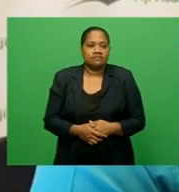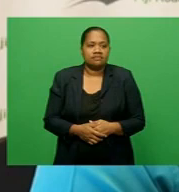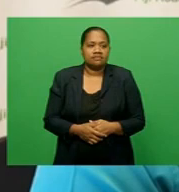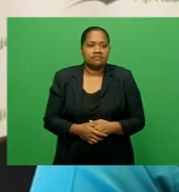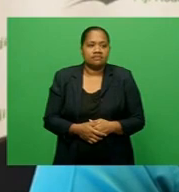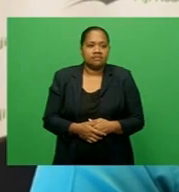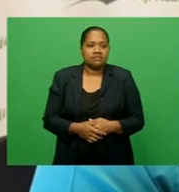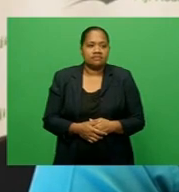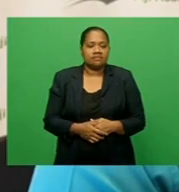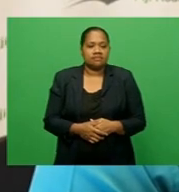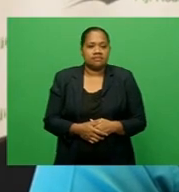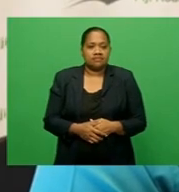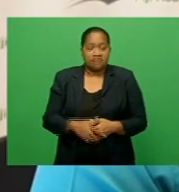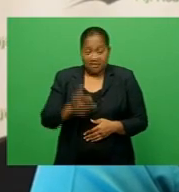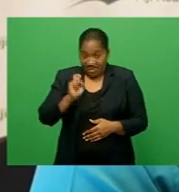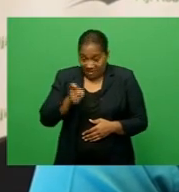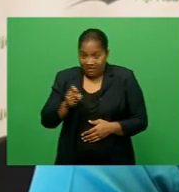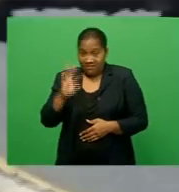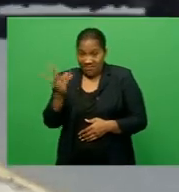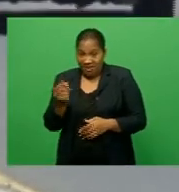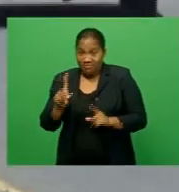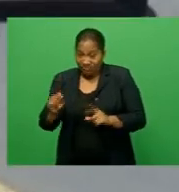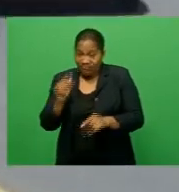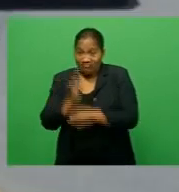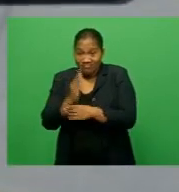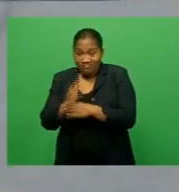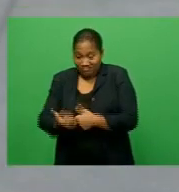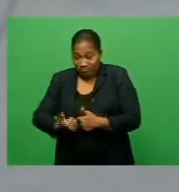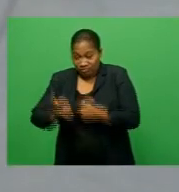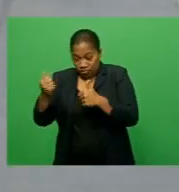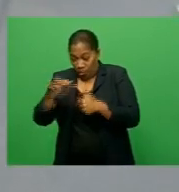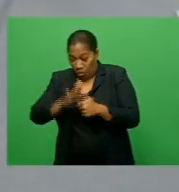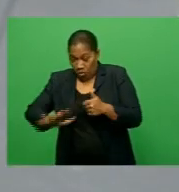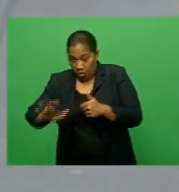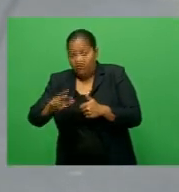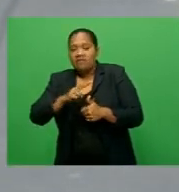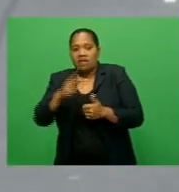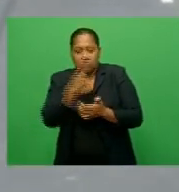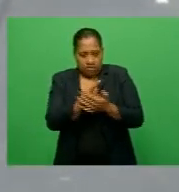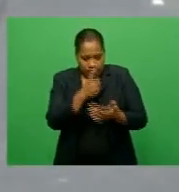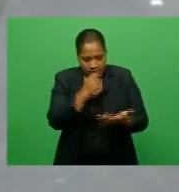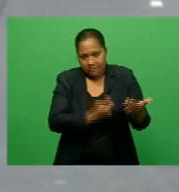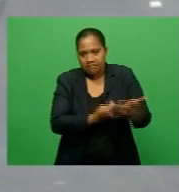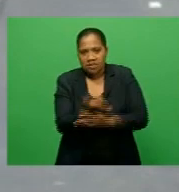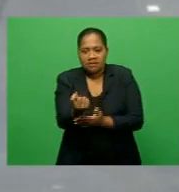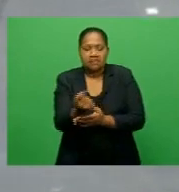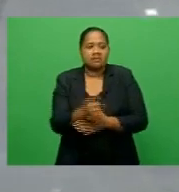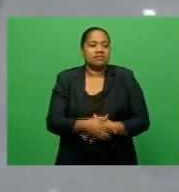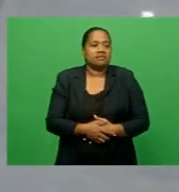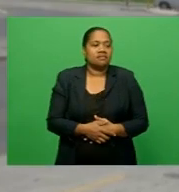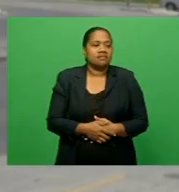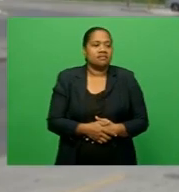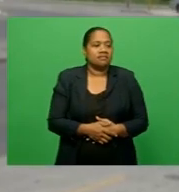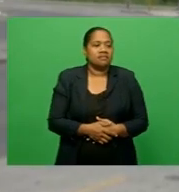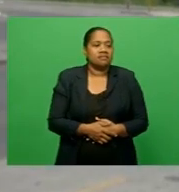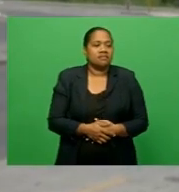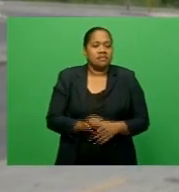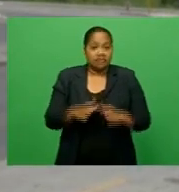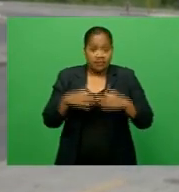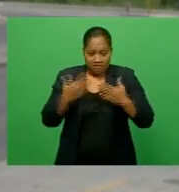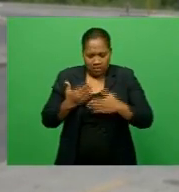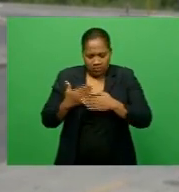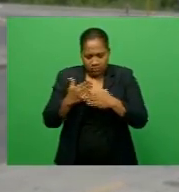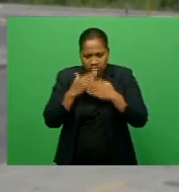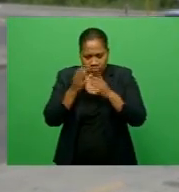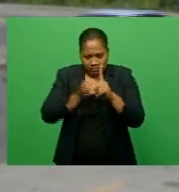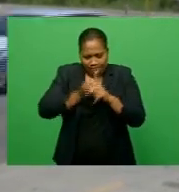pay them the retention monies back. Infrastructure Minister Chone Osamate says they are working on improving the condition of the